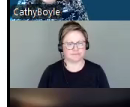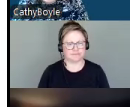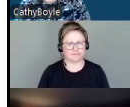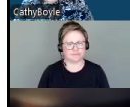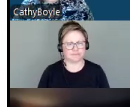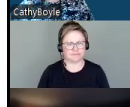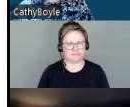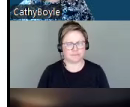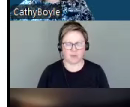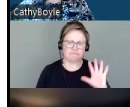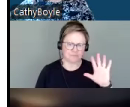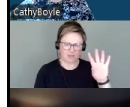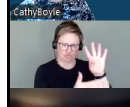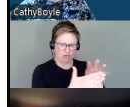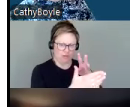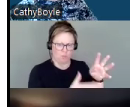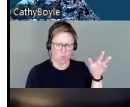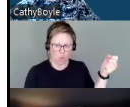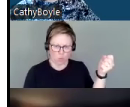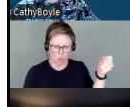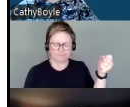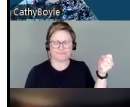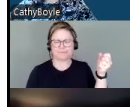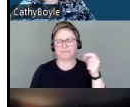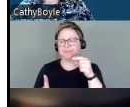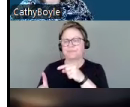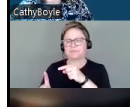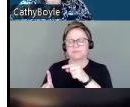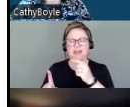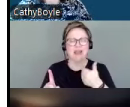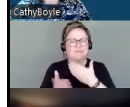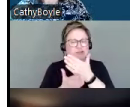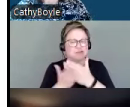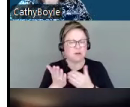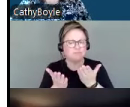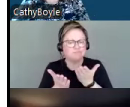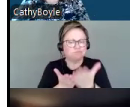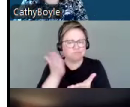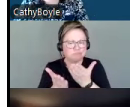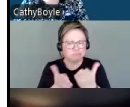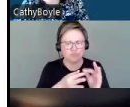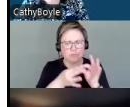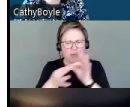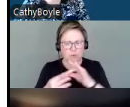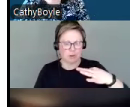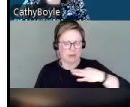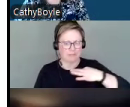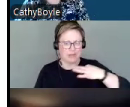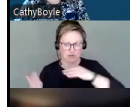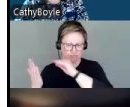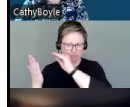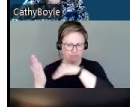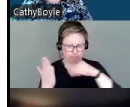Before using the grid, we're going to talk about application tips and tricks. And these will help you fill out